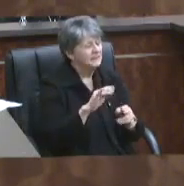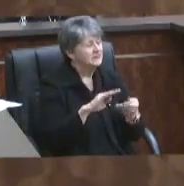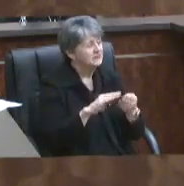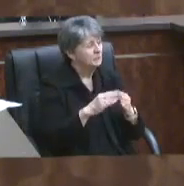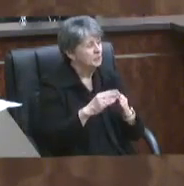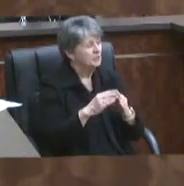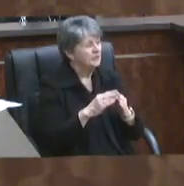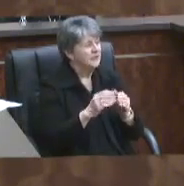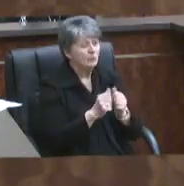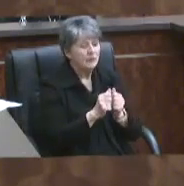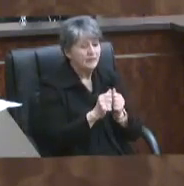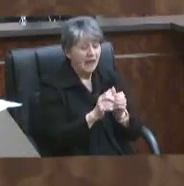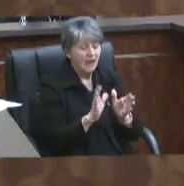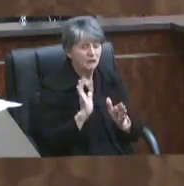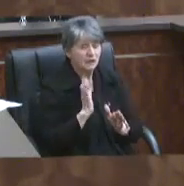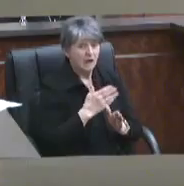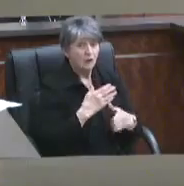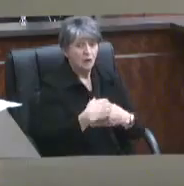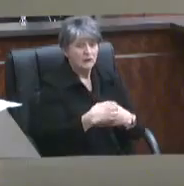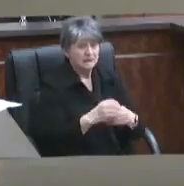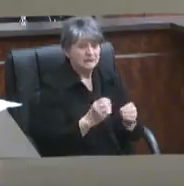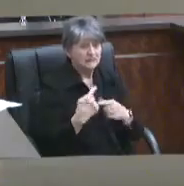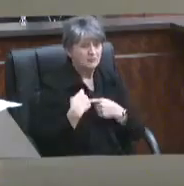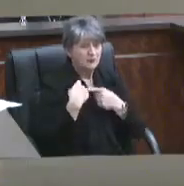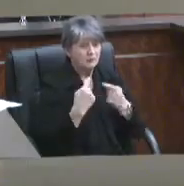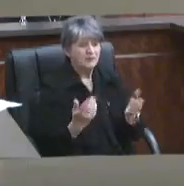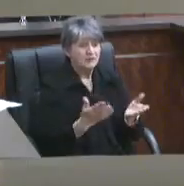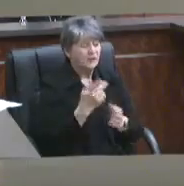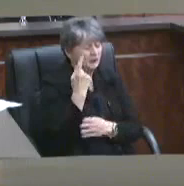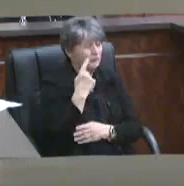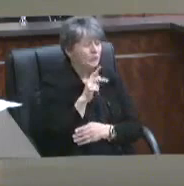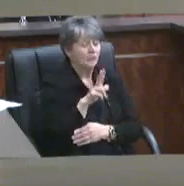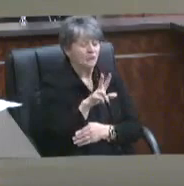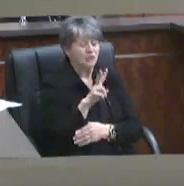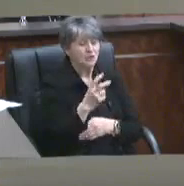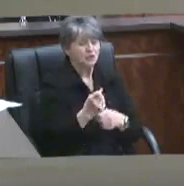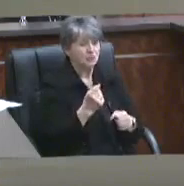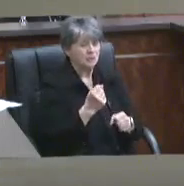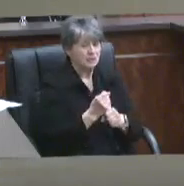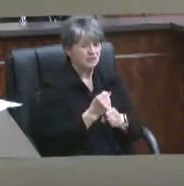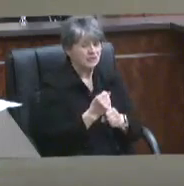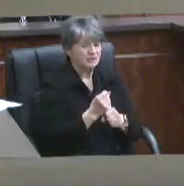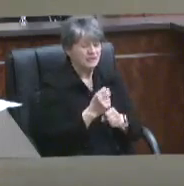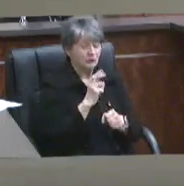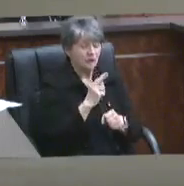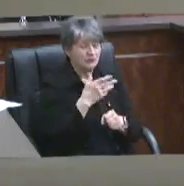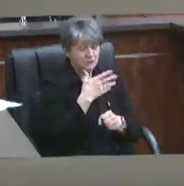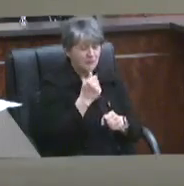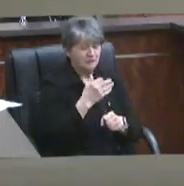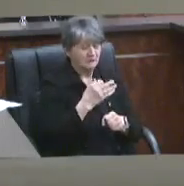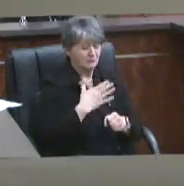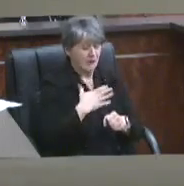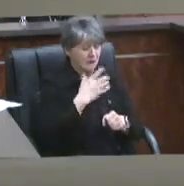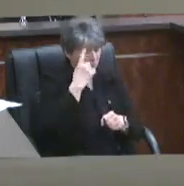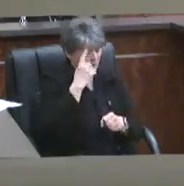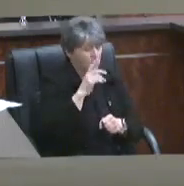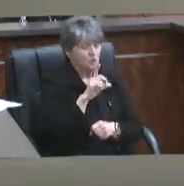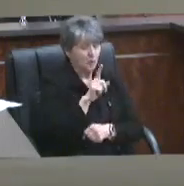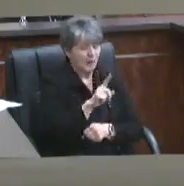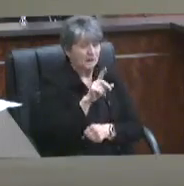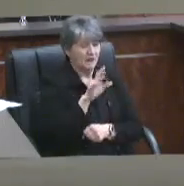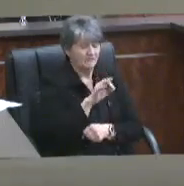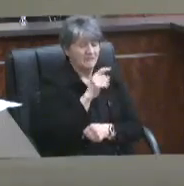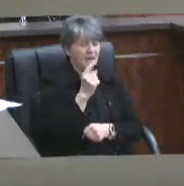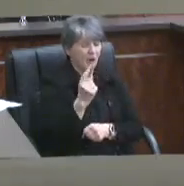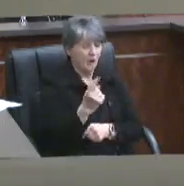our organization. We have been here for 32 years. We are, to the best of my knowledge, one of the only social